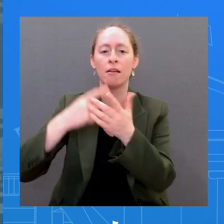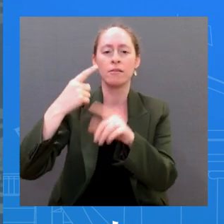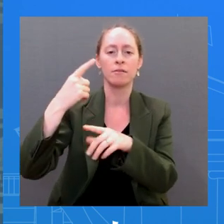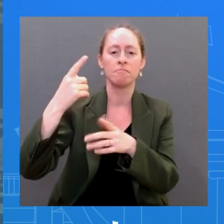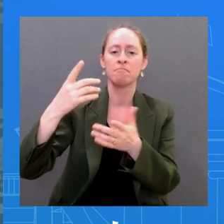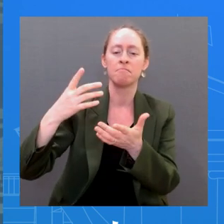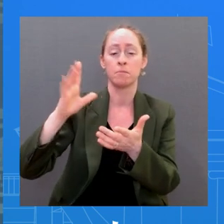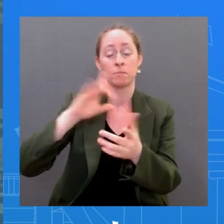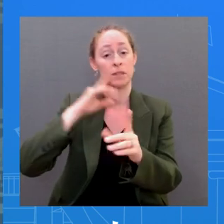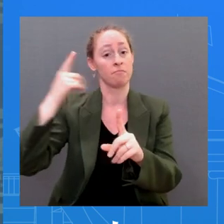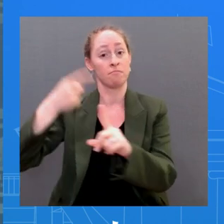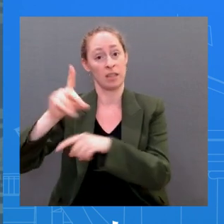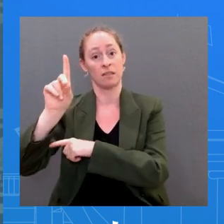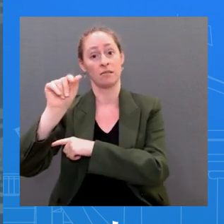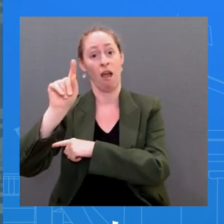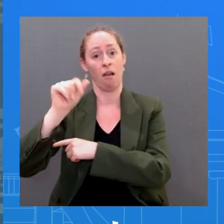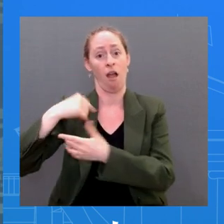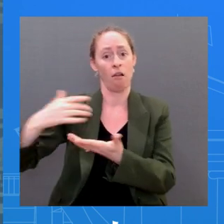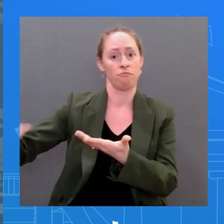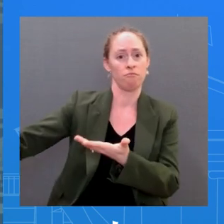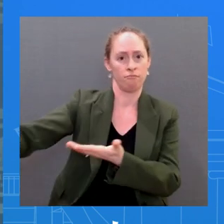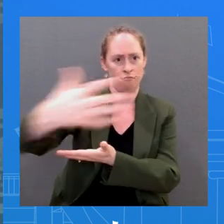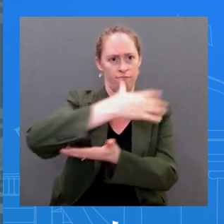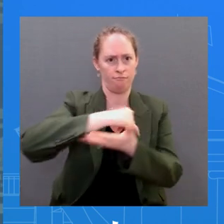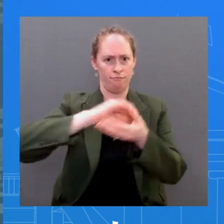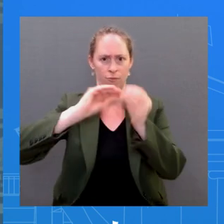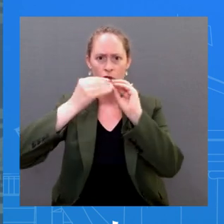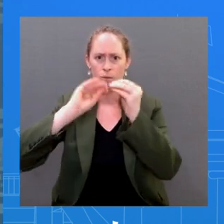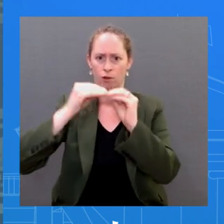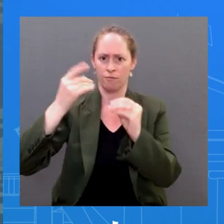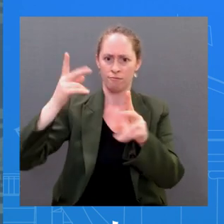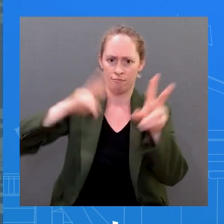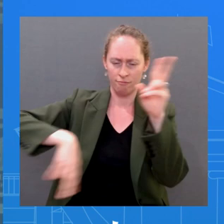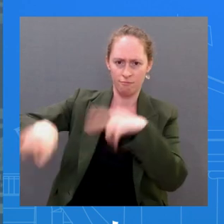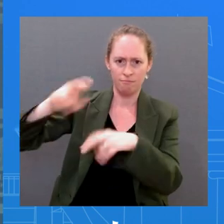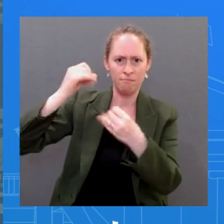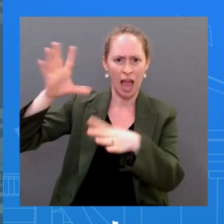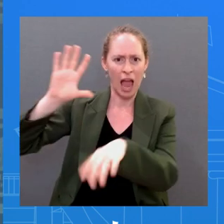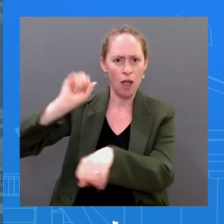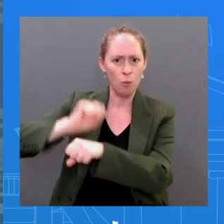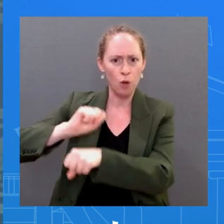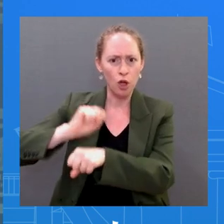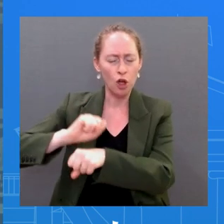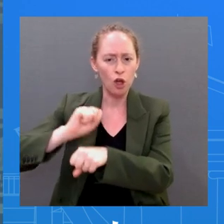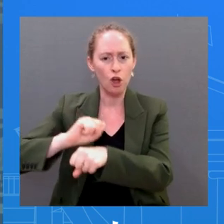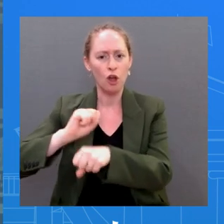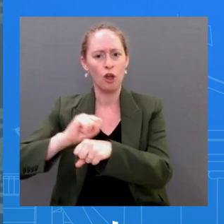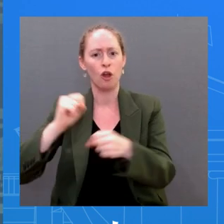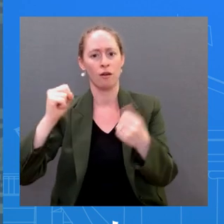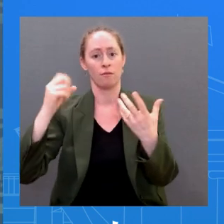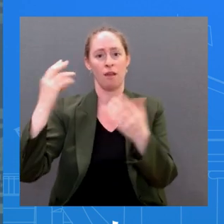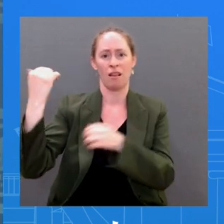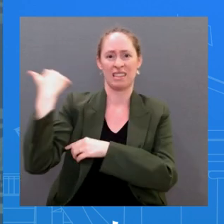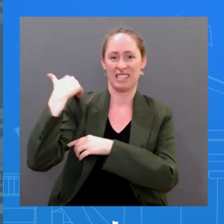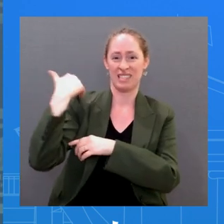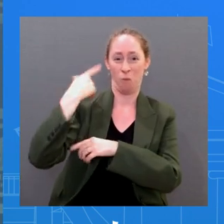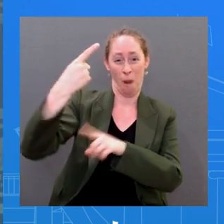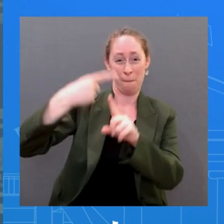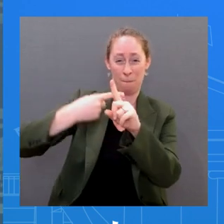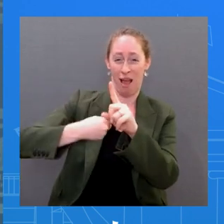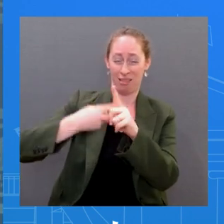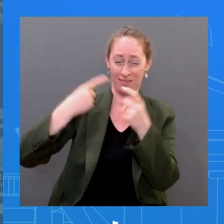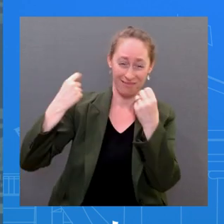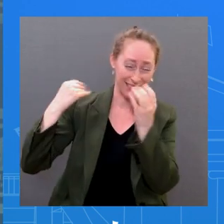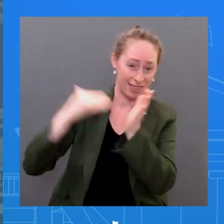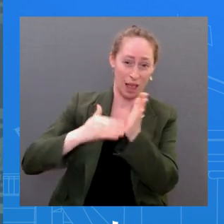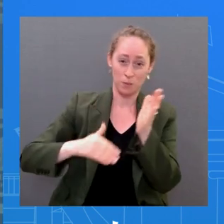growth, 390,000 jobs in the month of May. What we have seen is historic numbers. We are in a